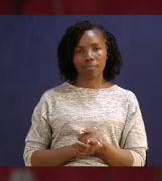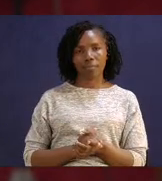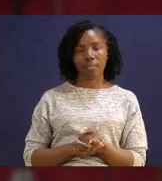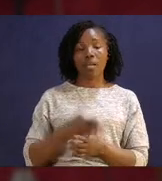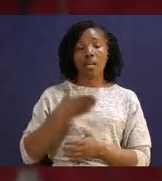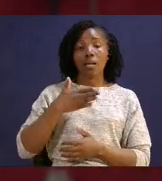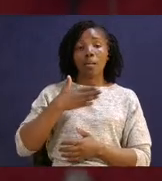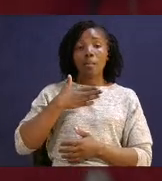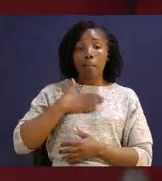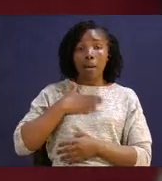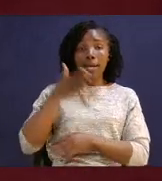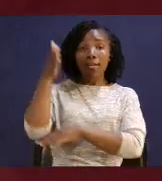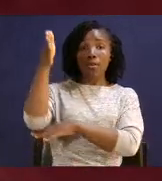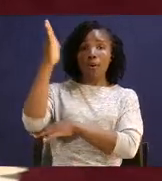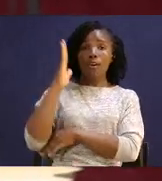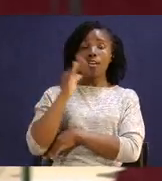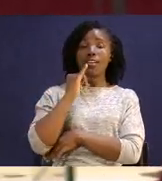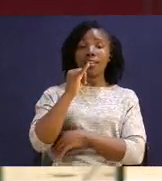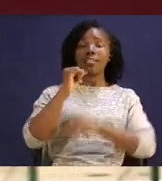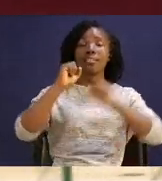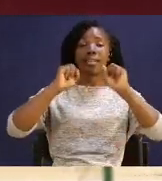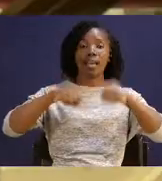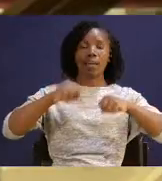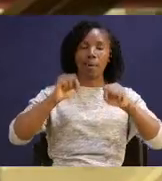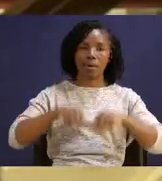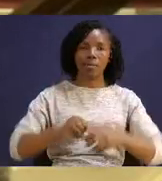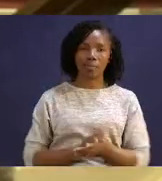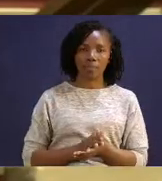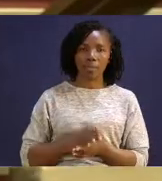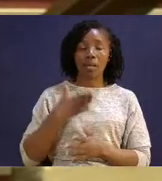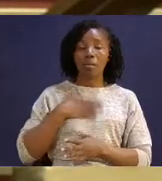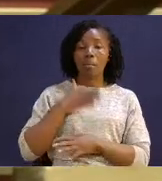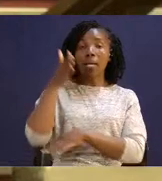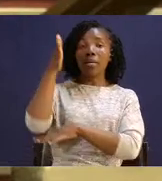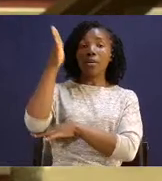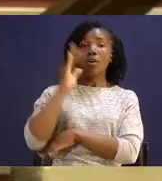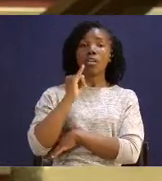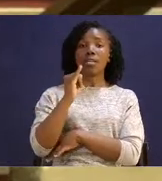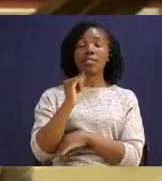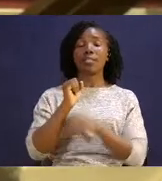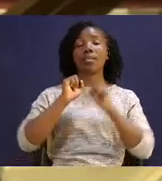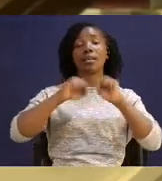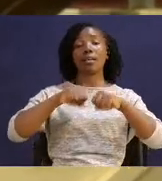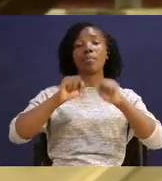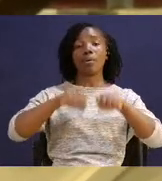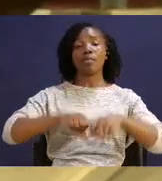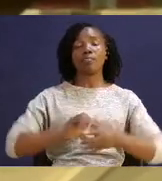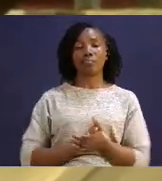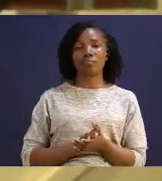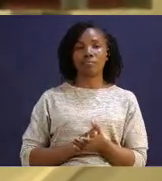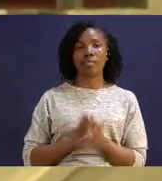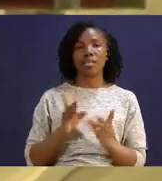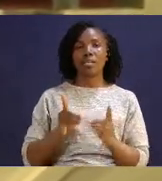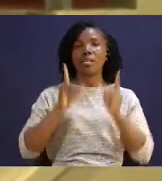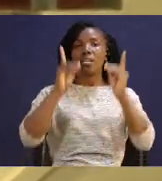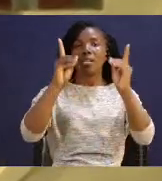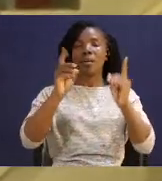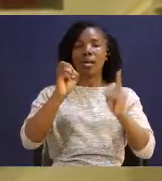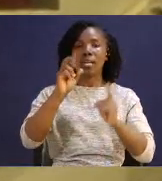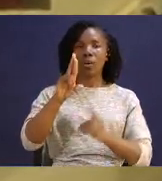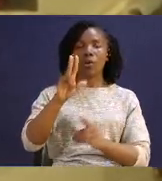God is able. My God is? My God is? Dowry or no